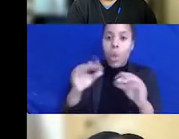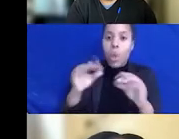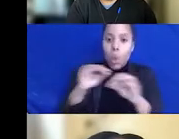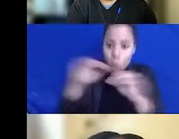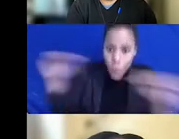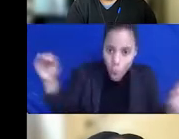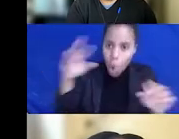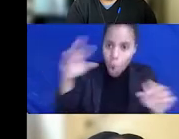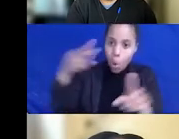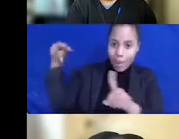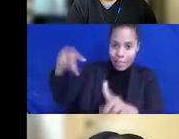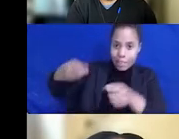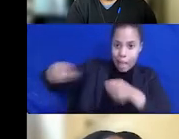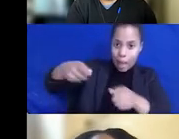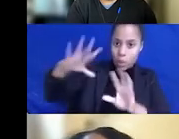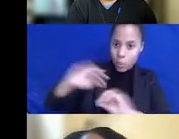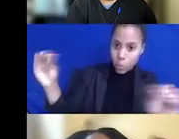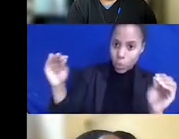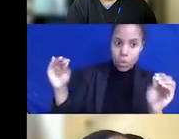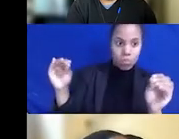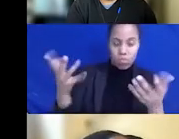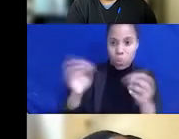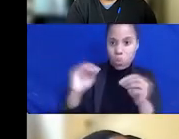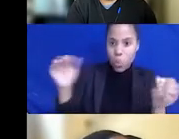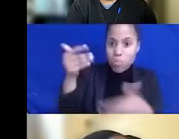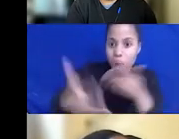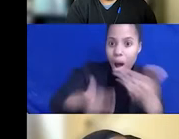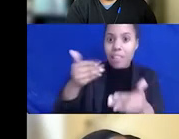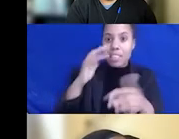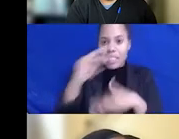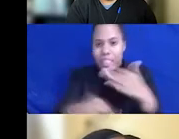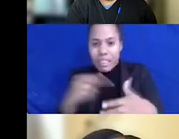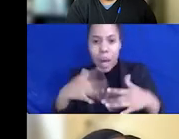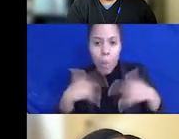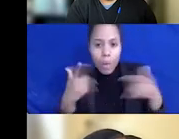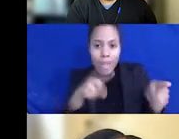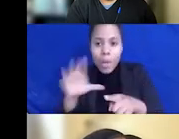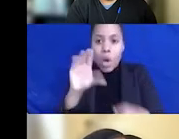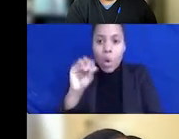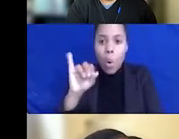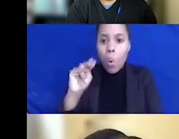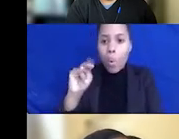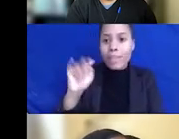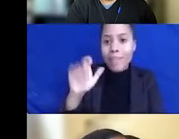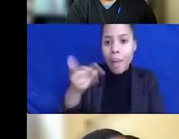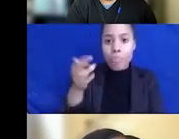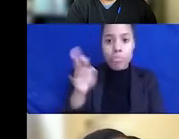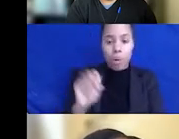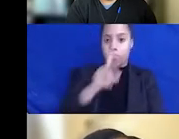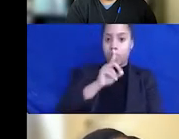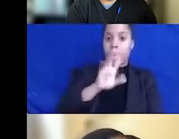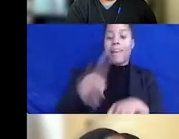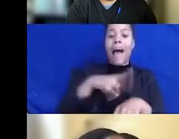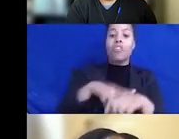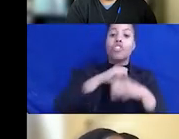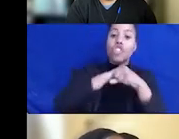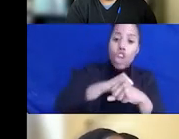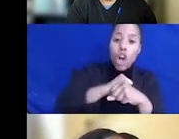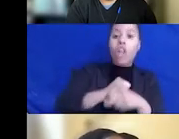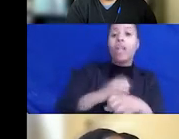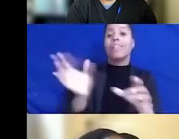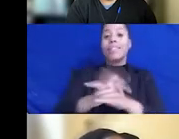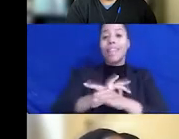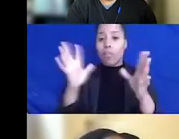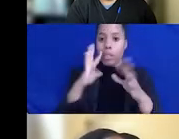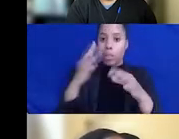was happening under COINTELPRO. There was no process. National security and terrorism had been held at the